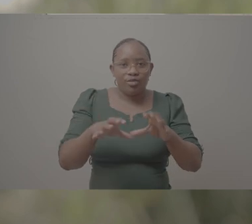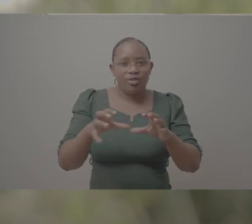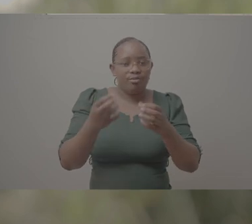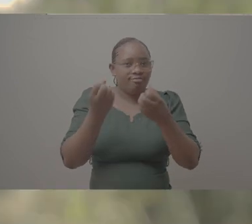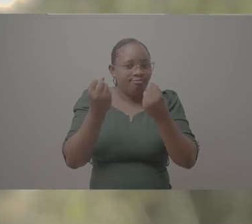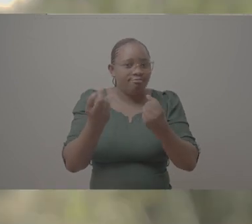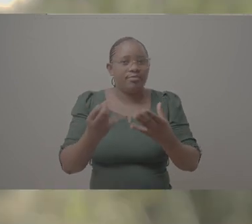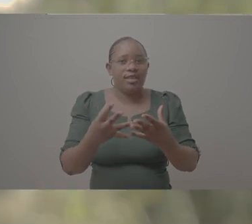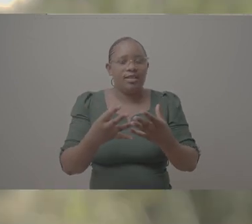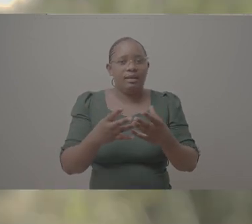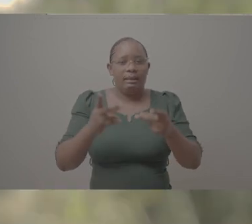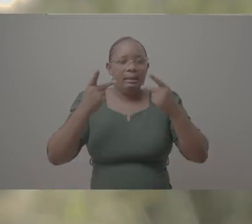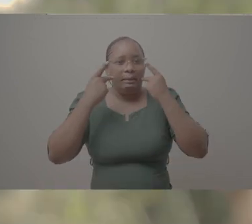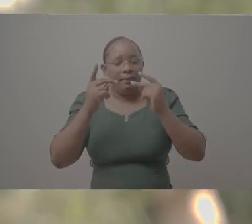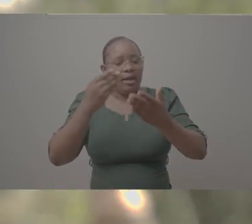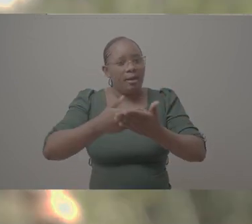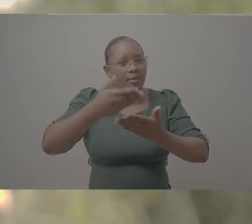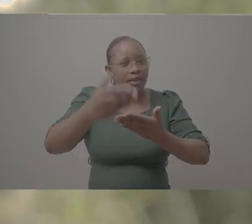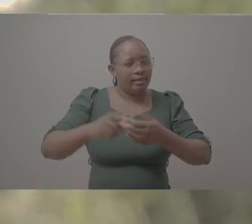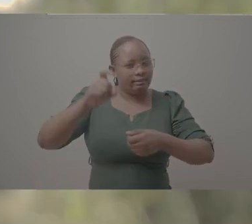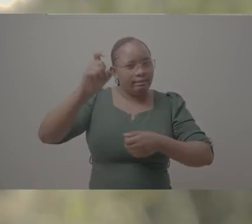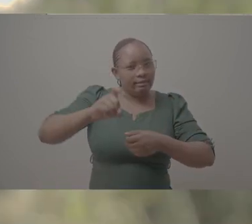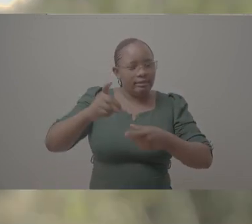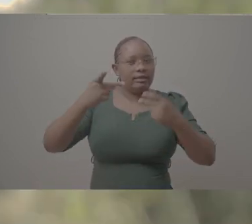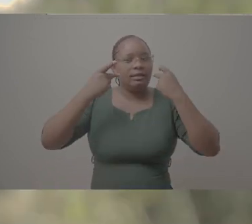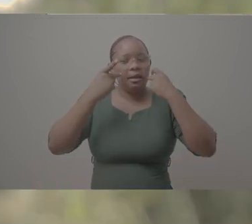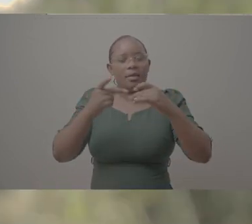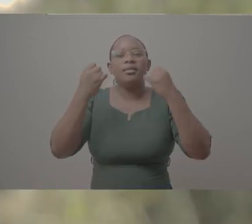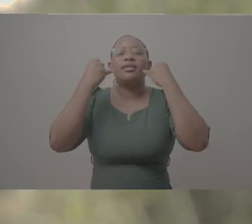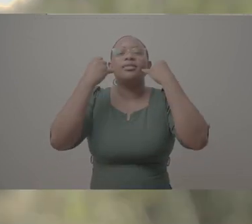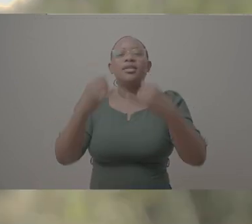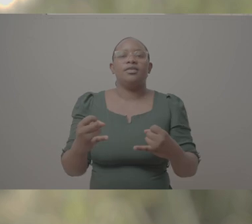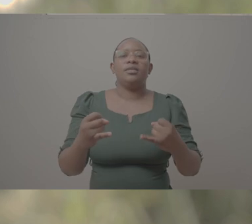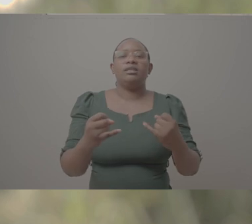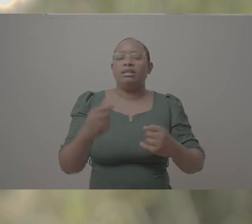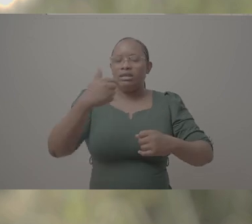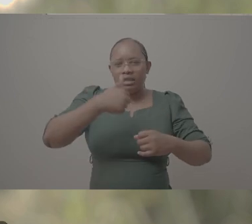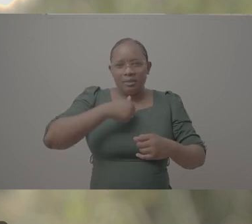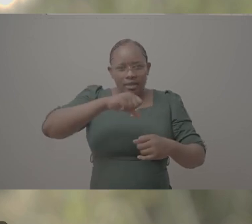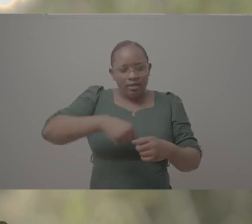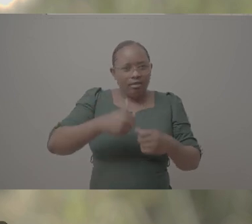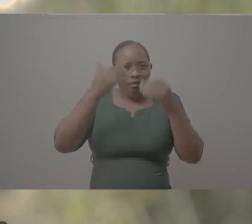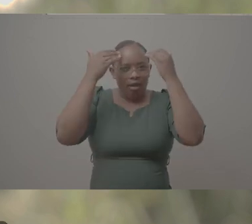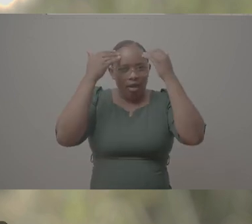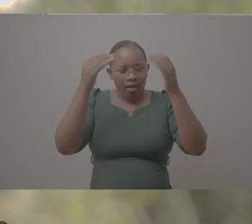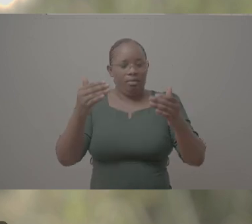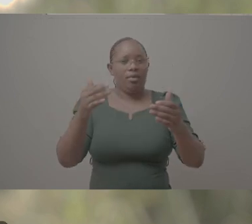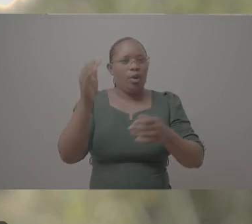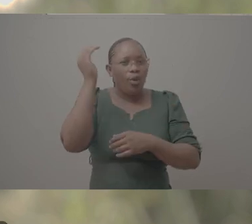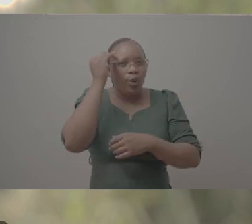Public procurement requires public information. And I am aware that there